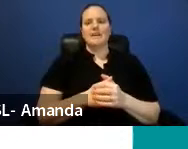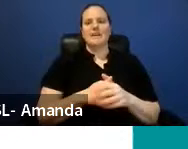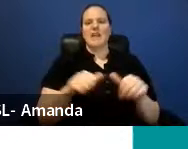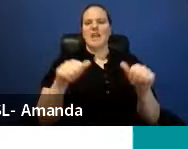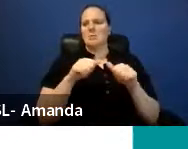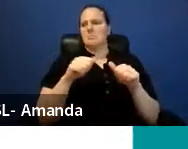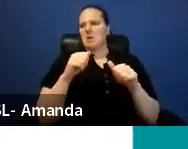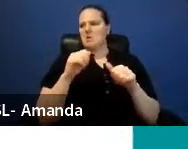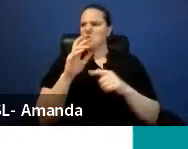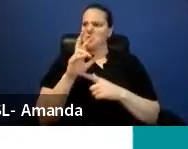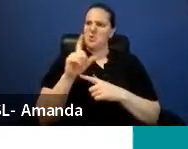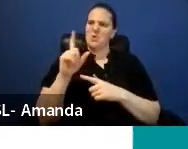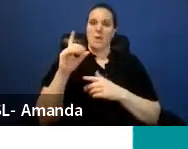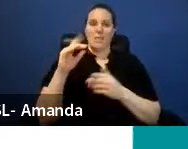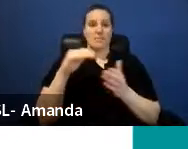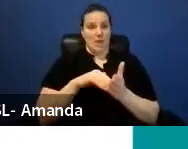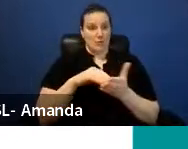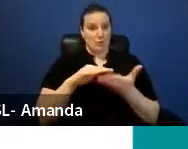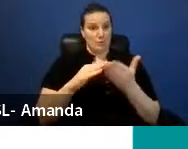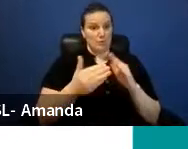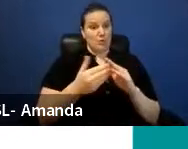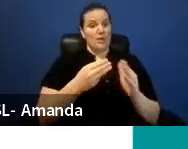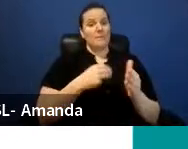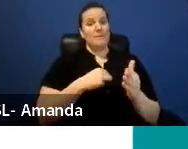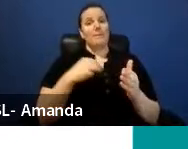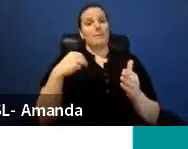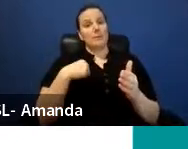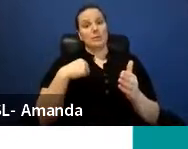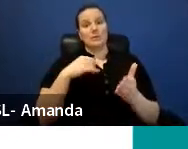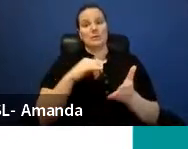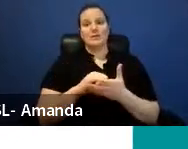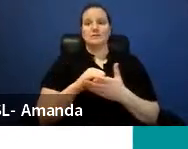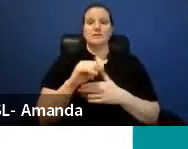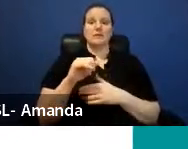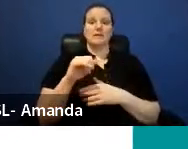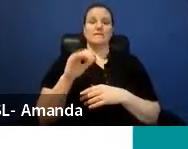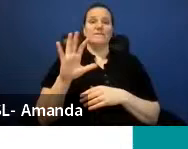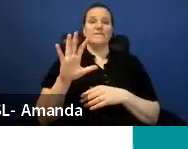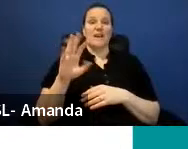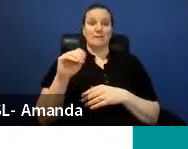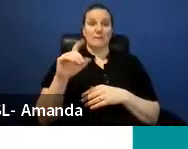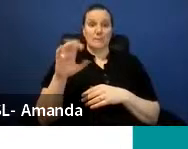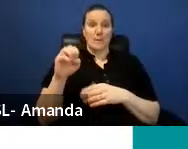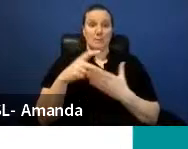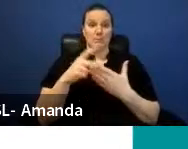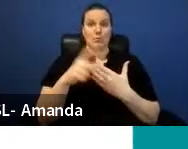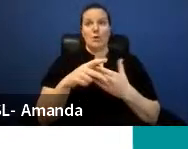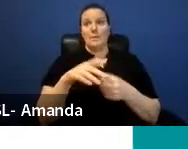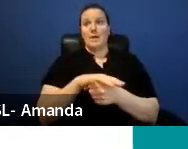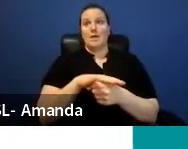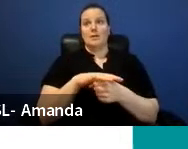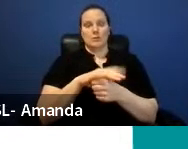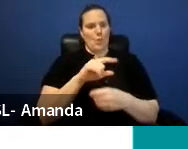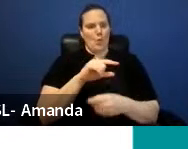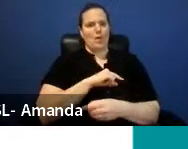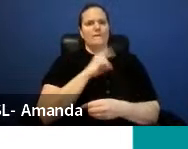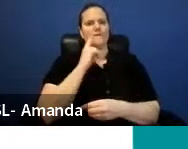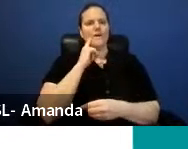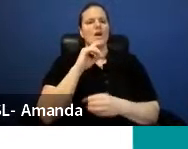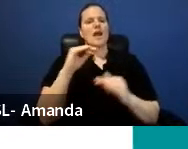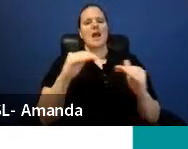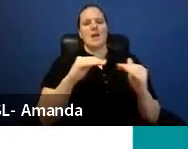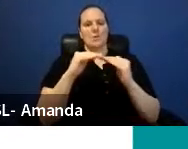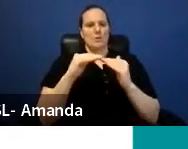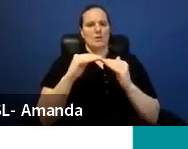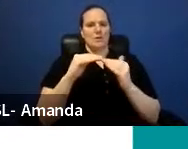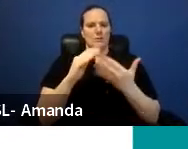about 31,000 community members in the 5 Mile program area qualifying as an equity priority community.